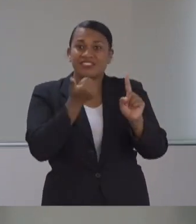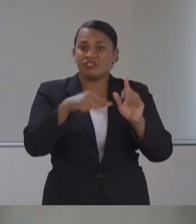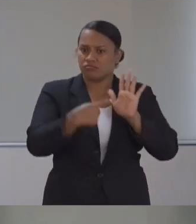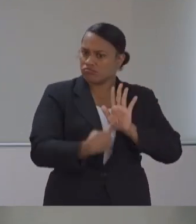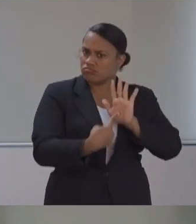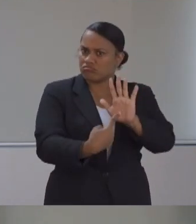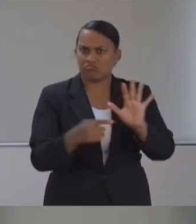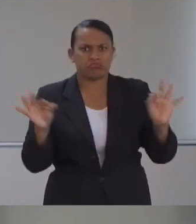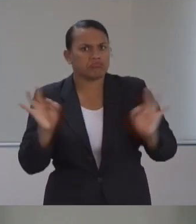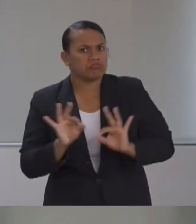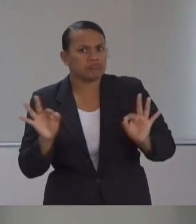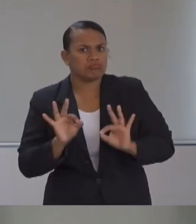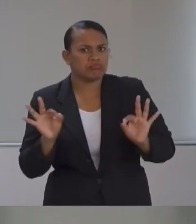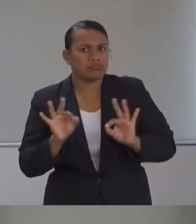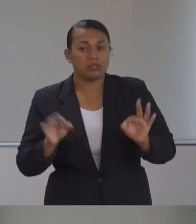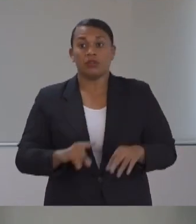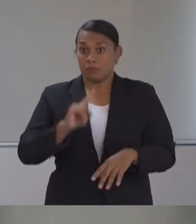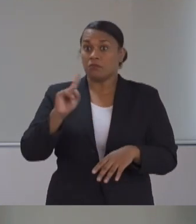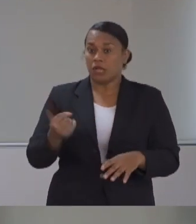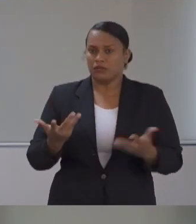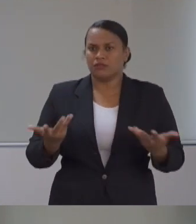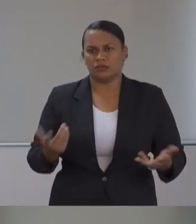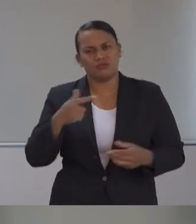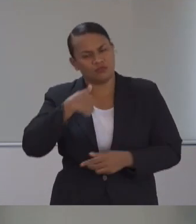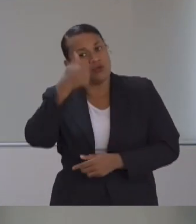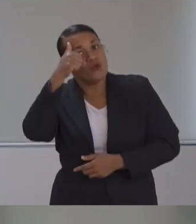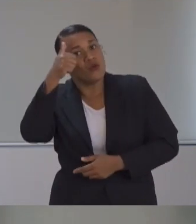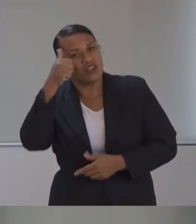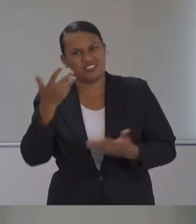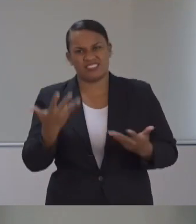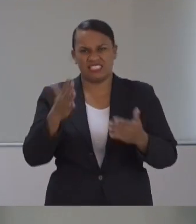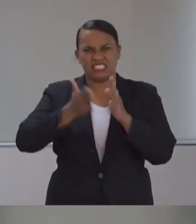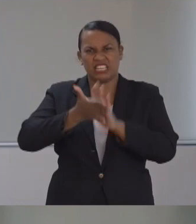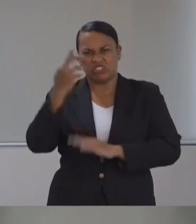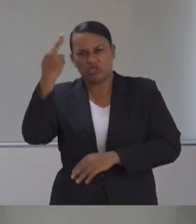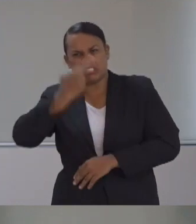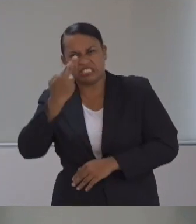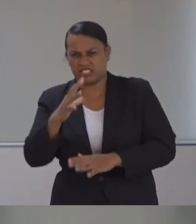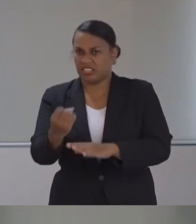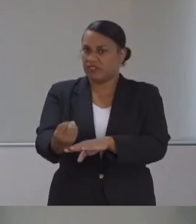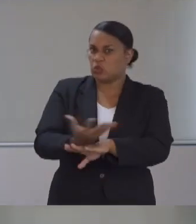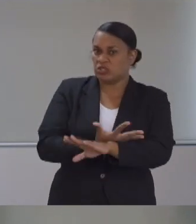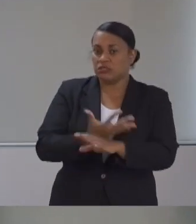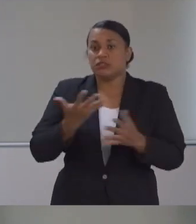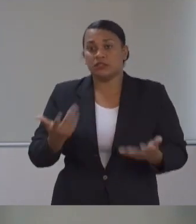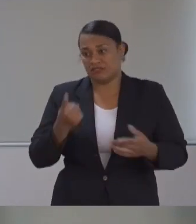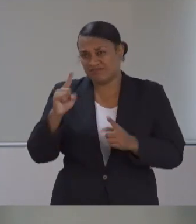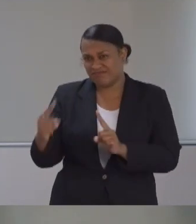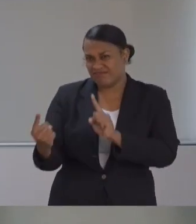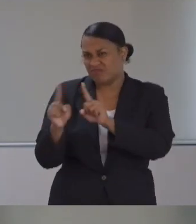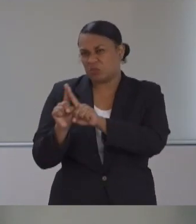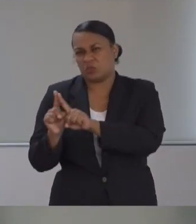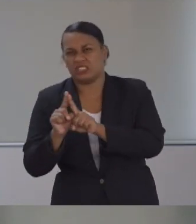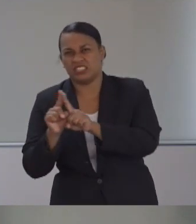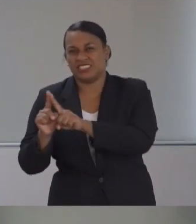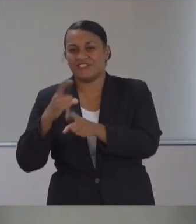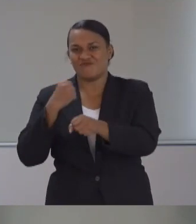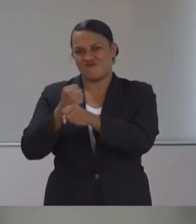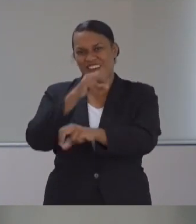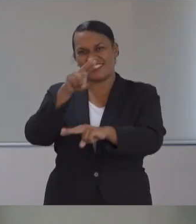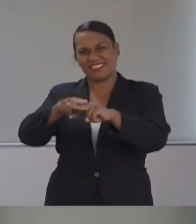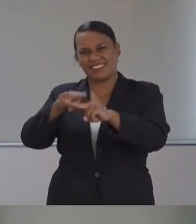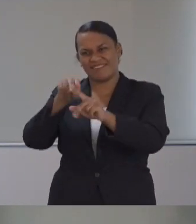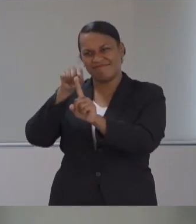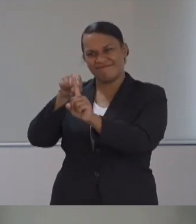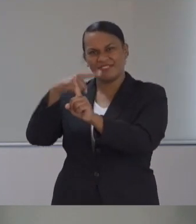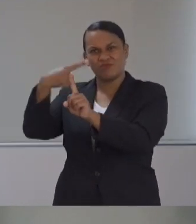excuse me, we knew she had a high risk of being infected given a close contact with her grandfather. We had